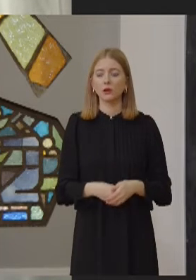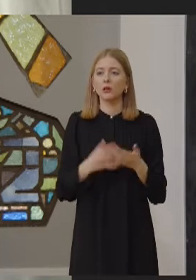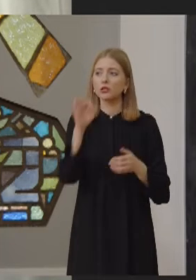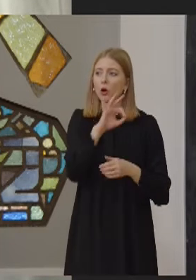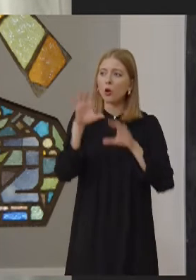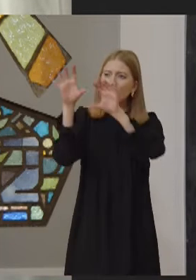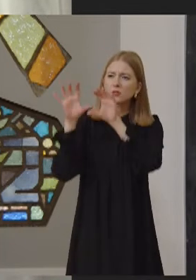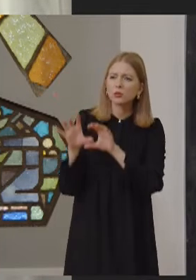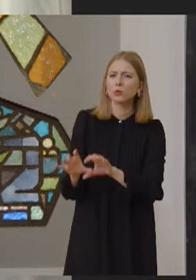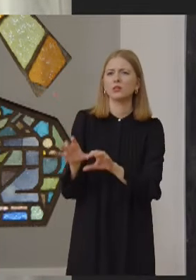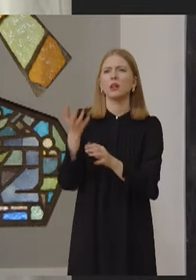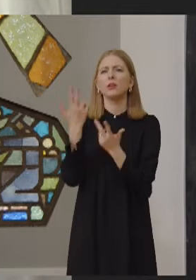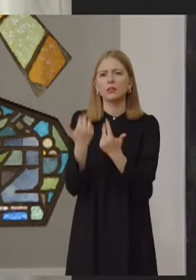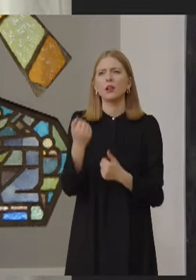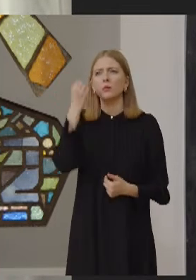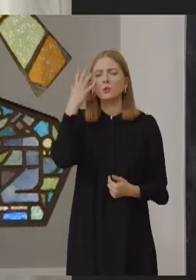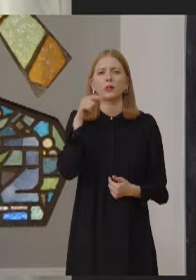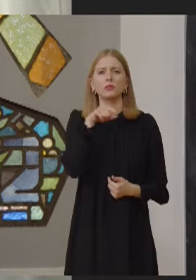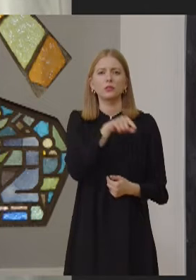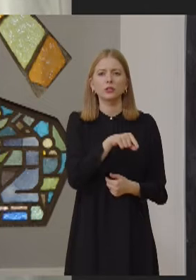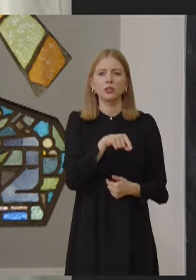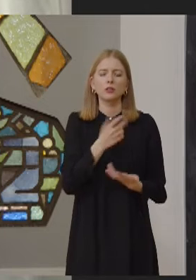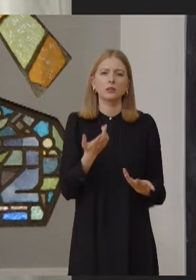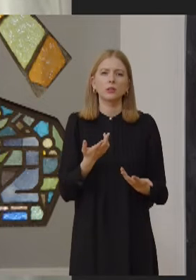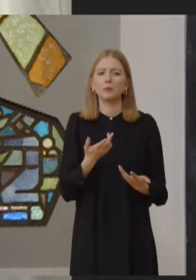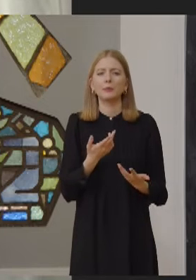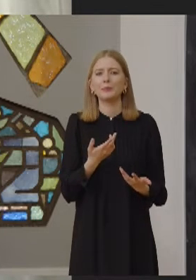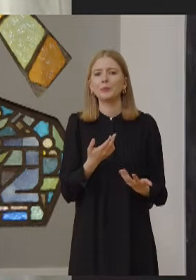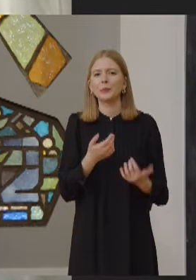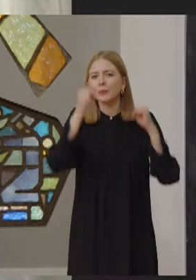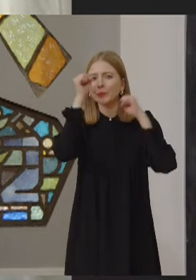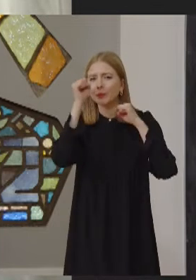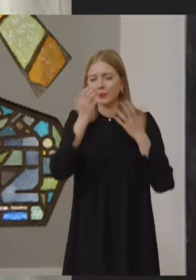all those doubts about the constitutionality are